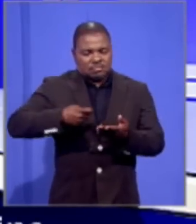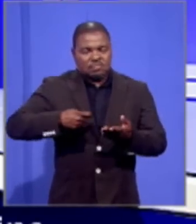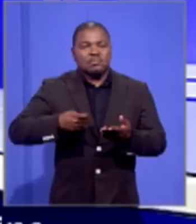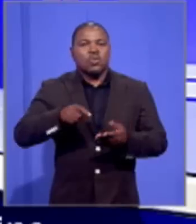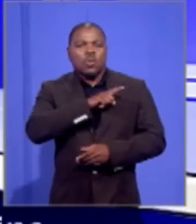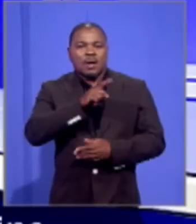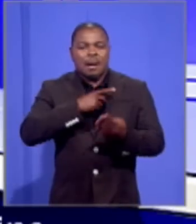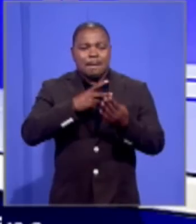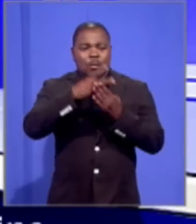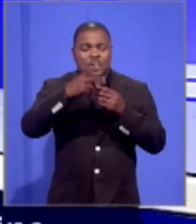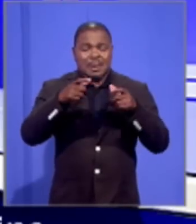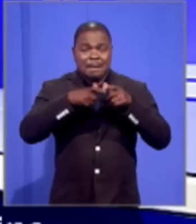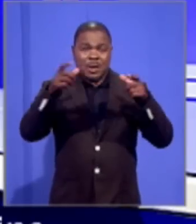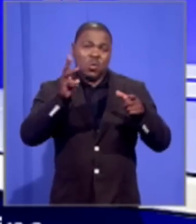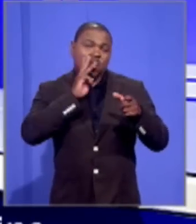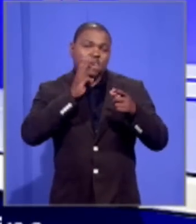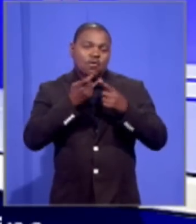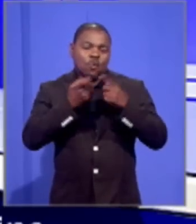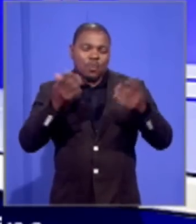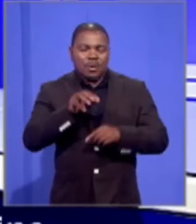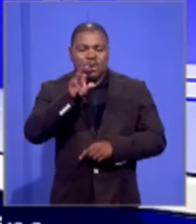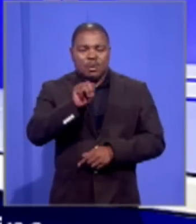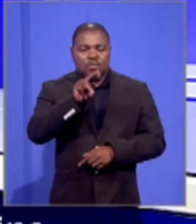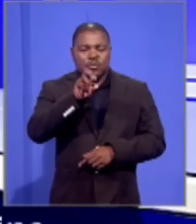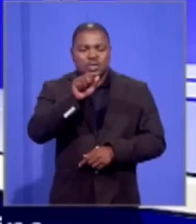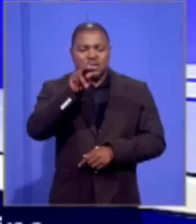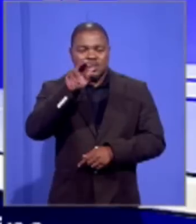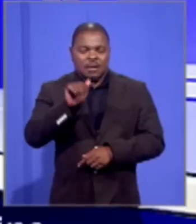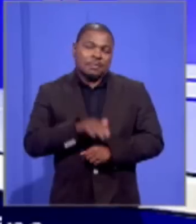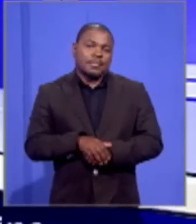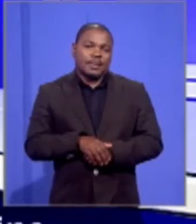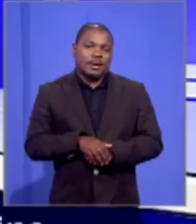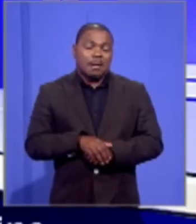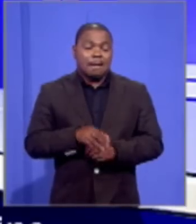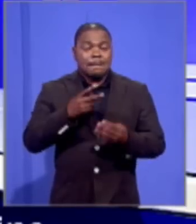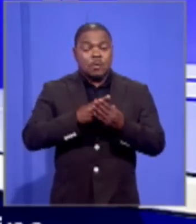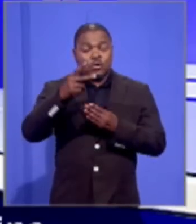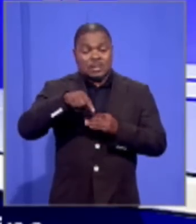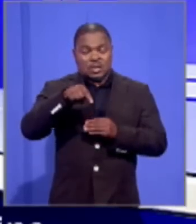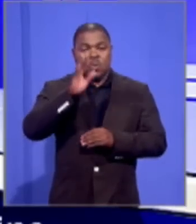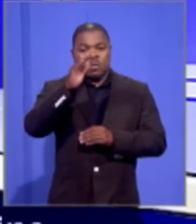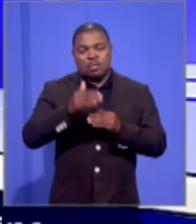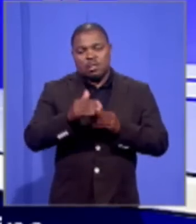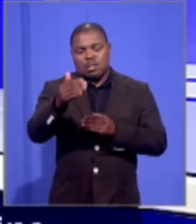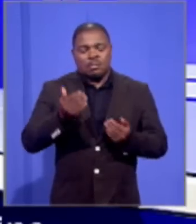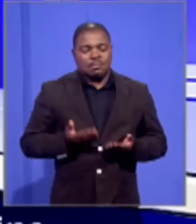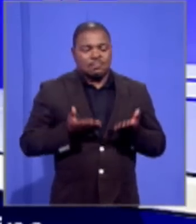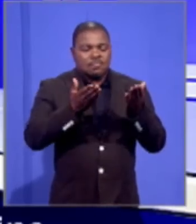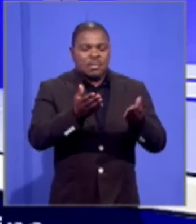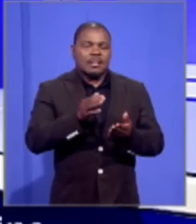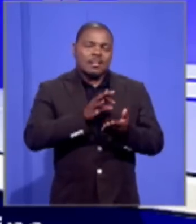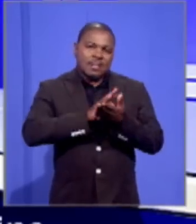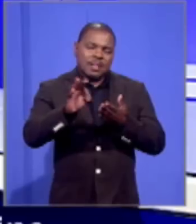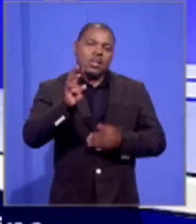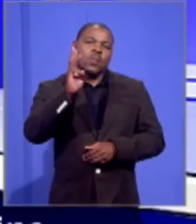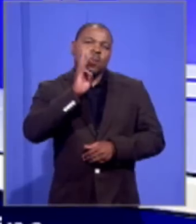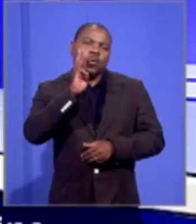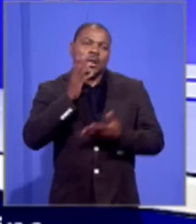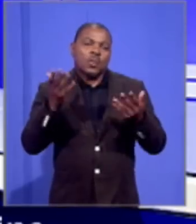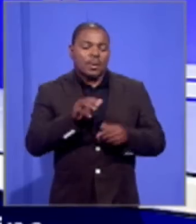e kgolo ya metsi ya toropo ya Musina. Go letetšwe gore projeke e tla ba metsi ao a hlwekišitšwego